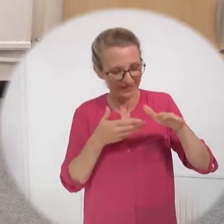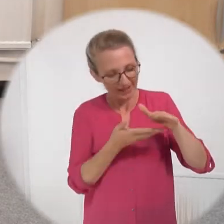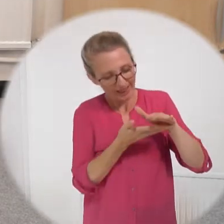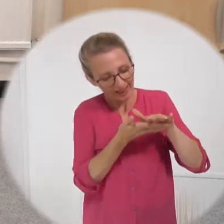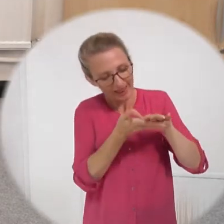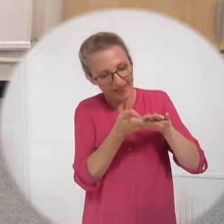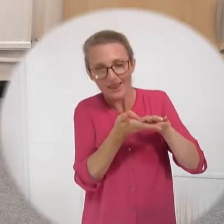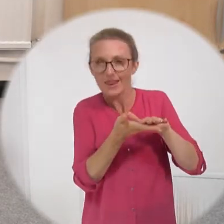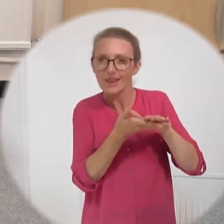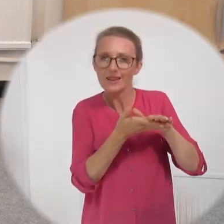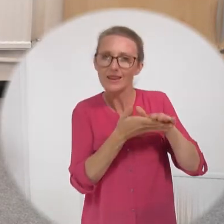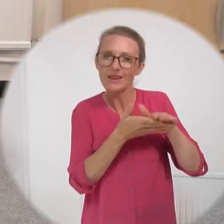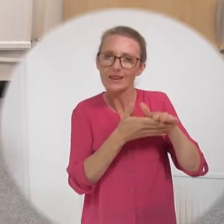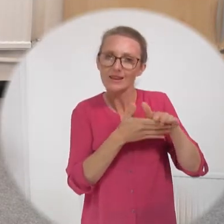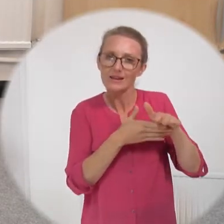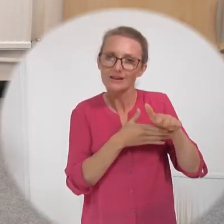of the foot.